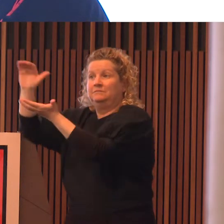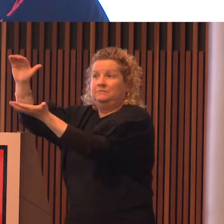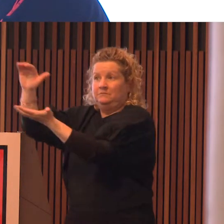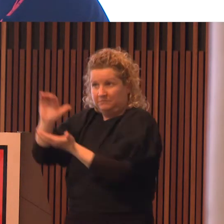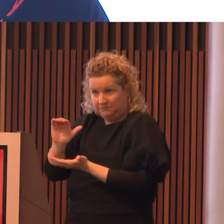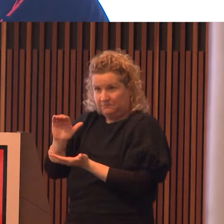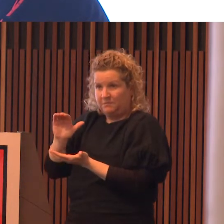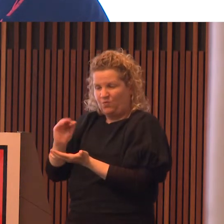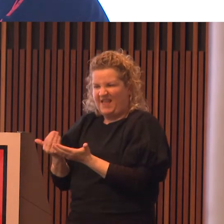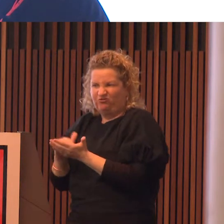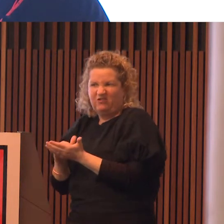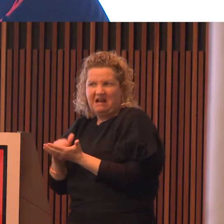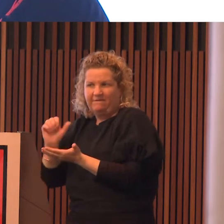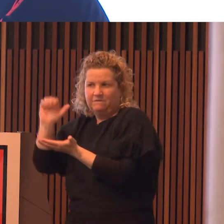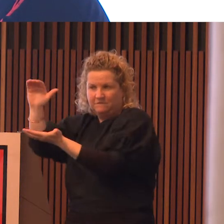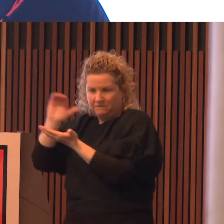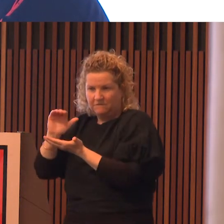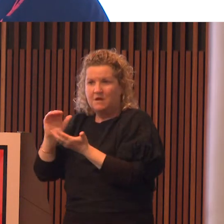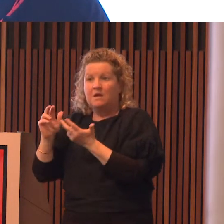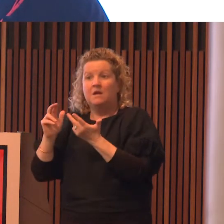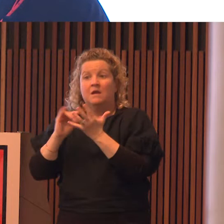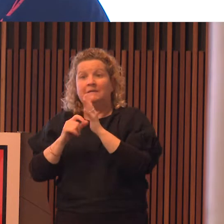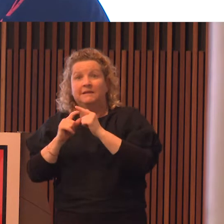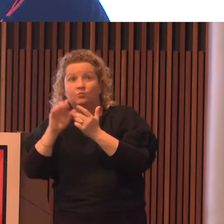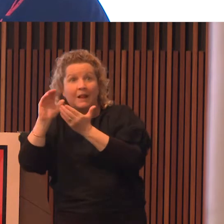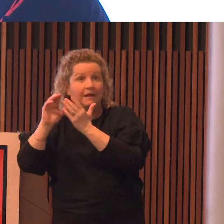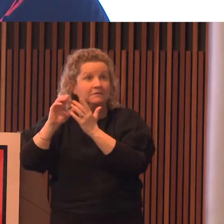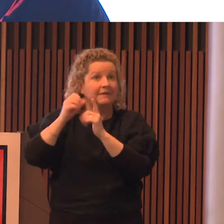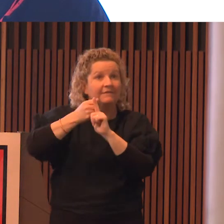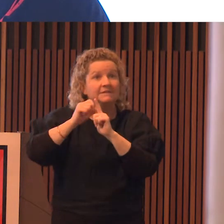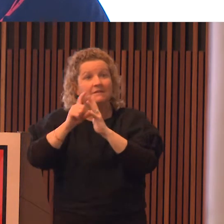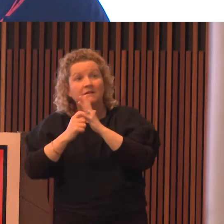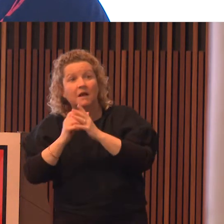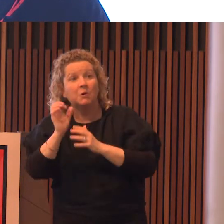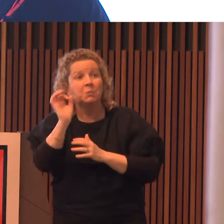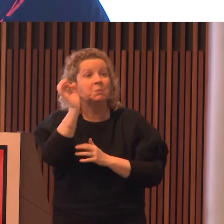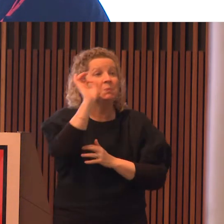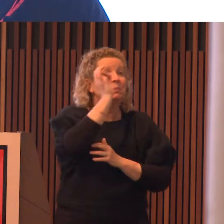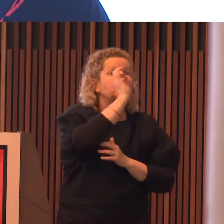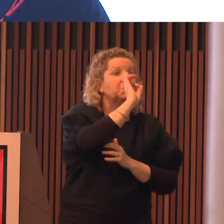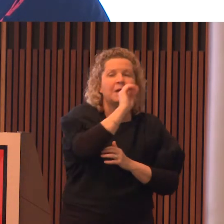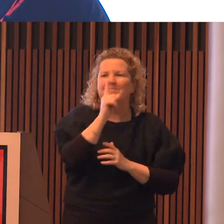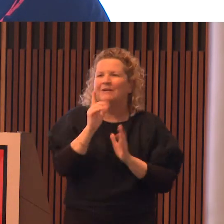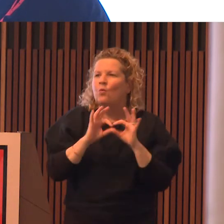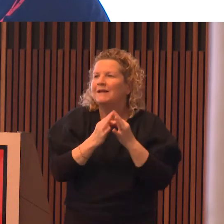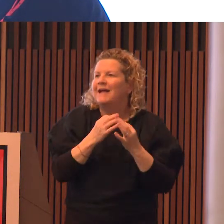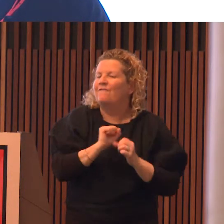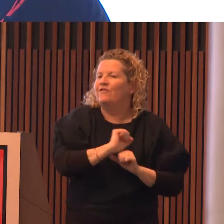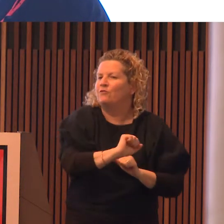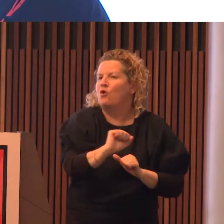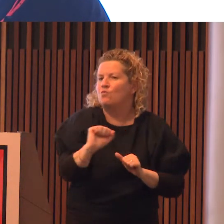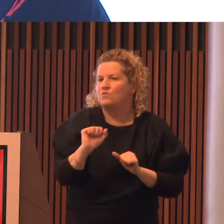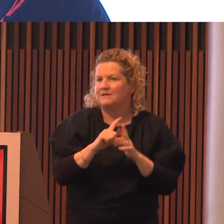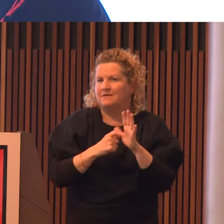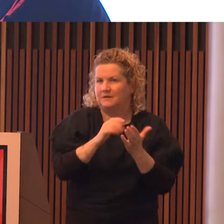well. Most of the other states don't actually collect advocacy data, but each advocacy organisation has its own set of data that